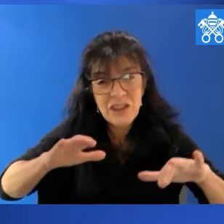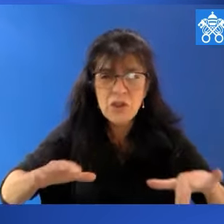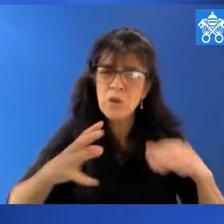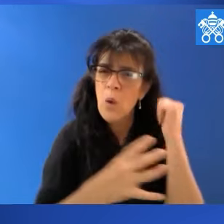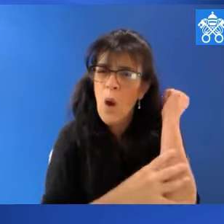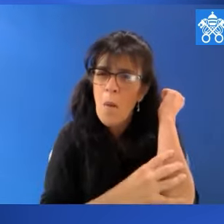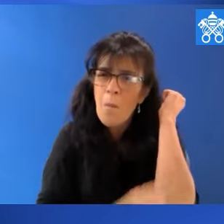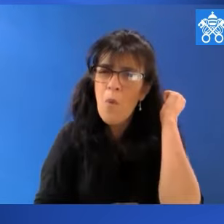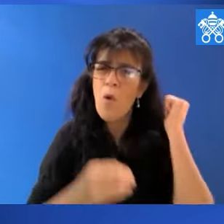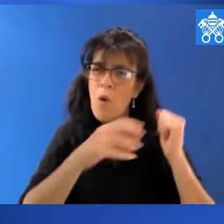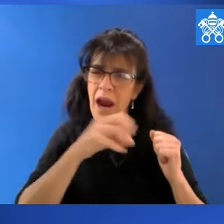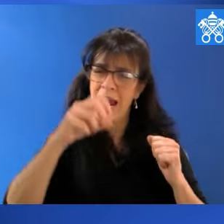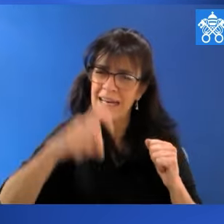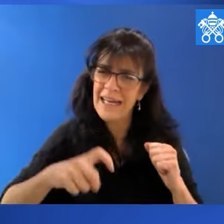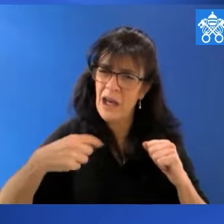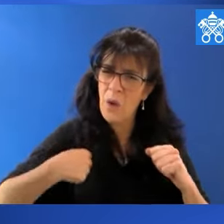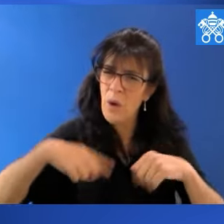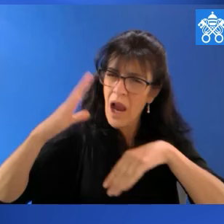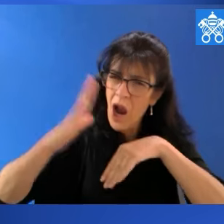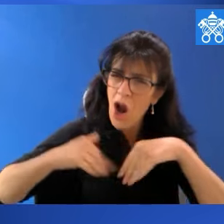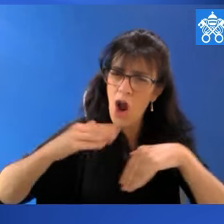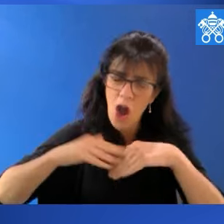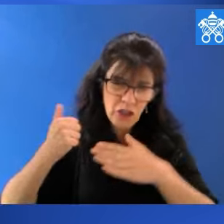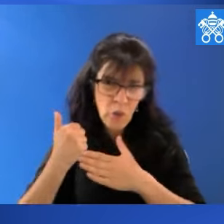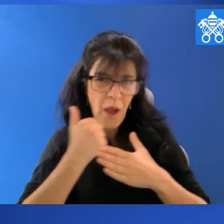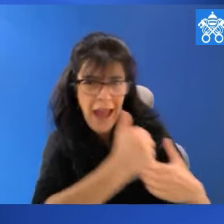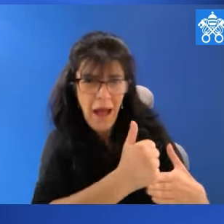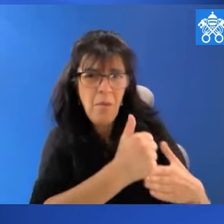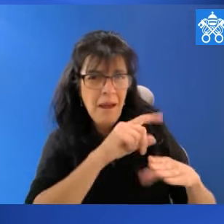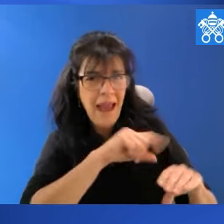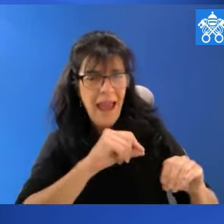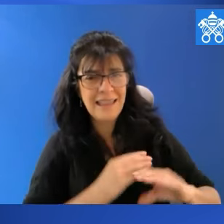need, and we are called to help and defend them.